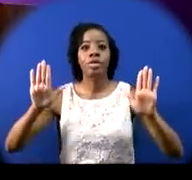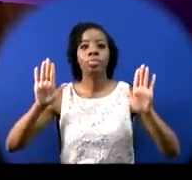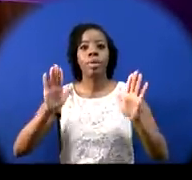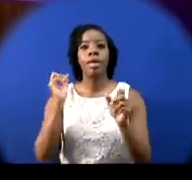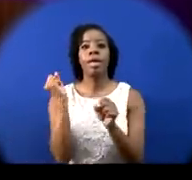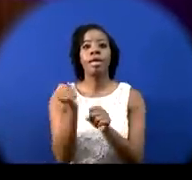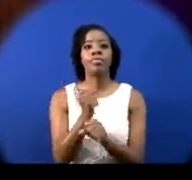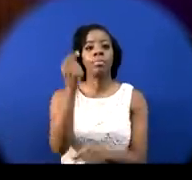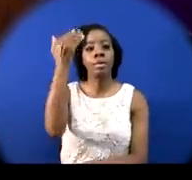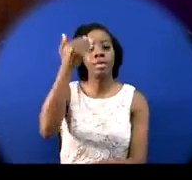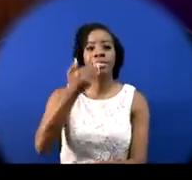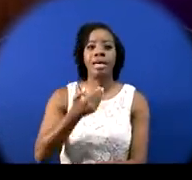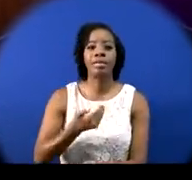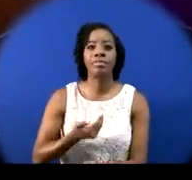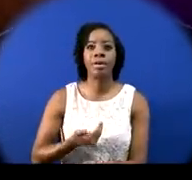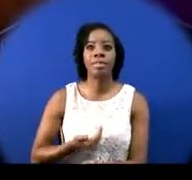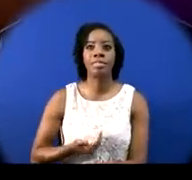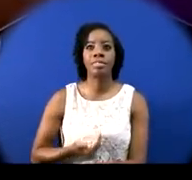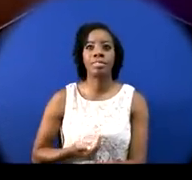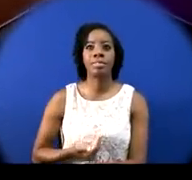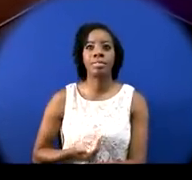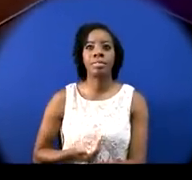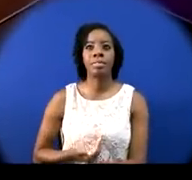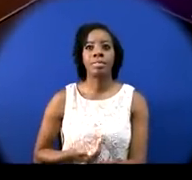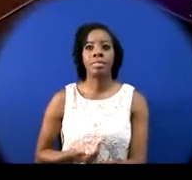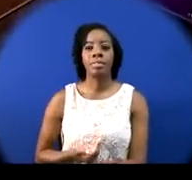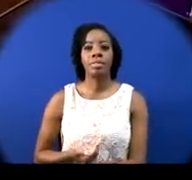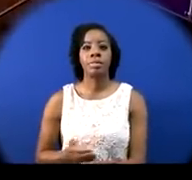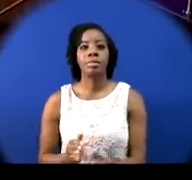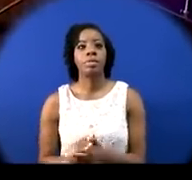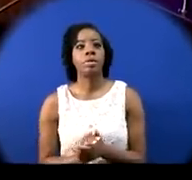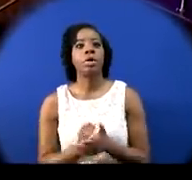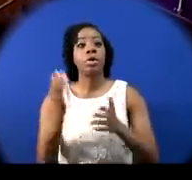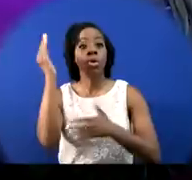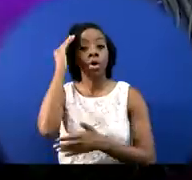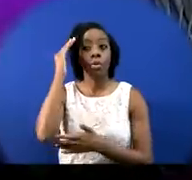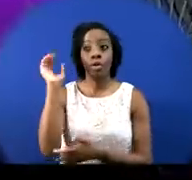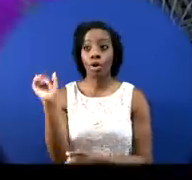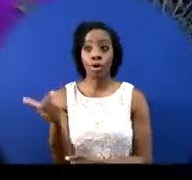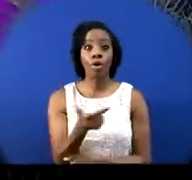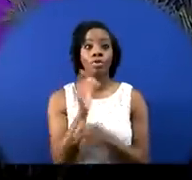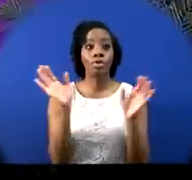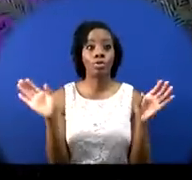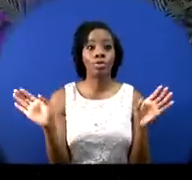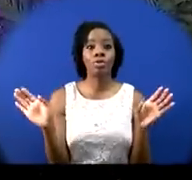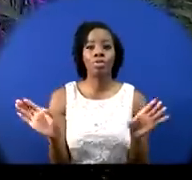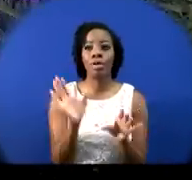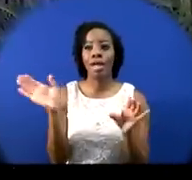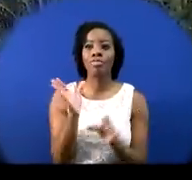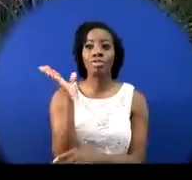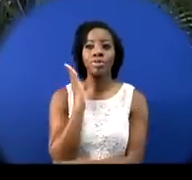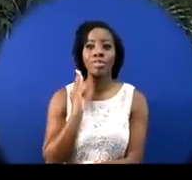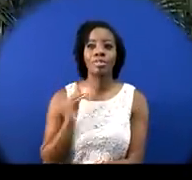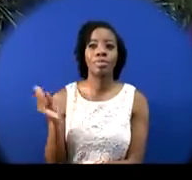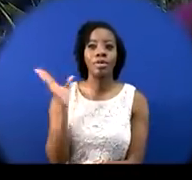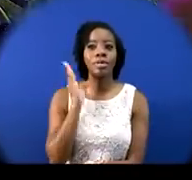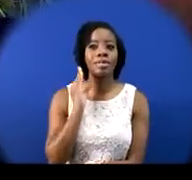you made for me, yeah. Knowing all that you would have to go